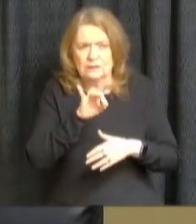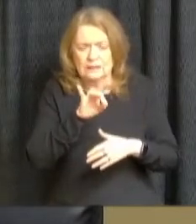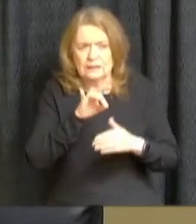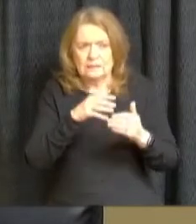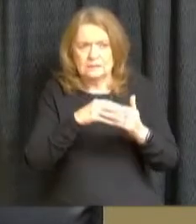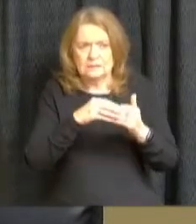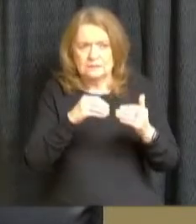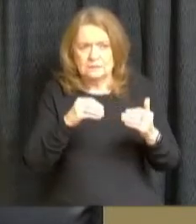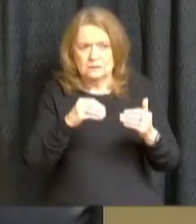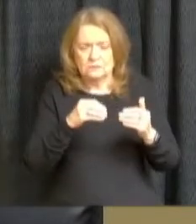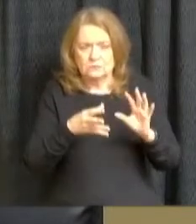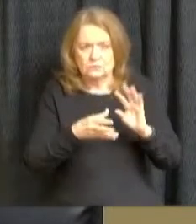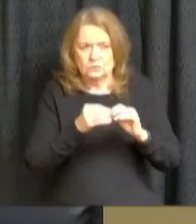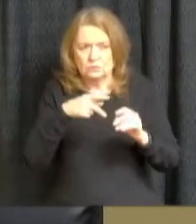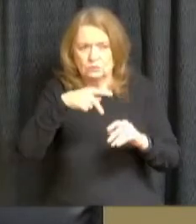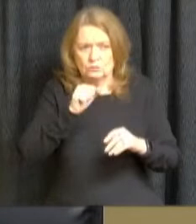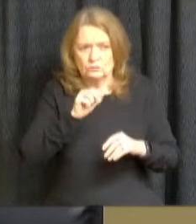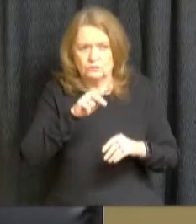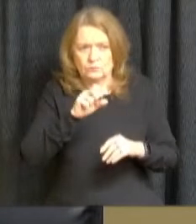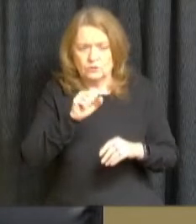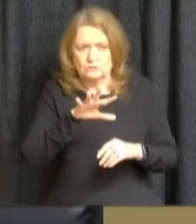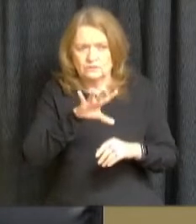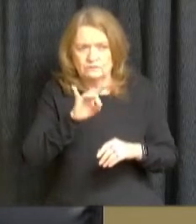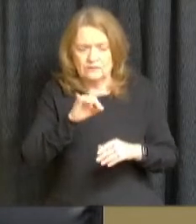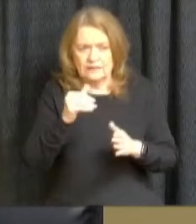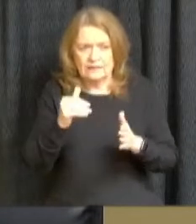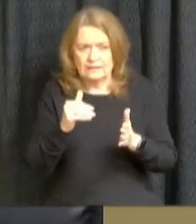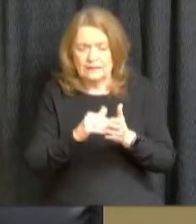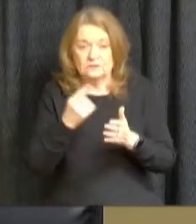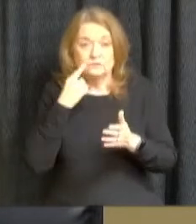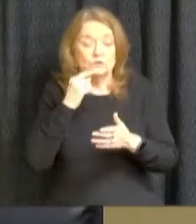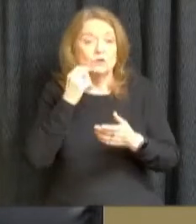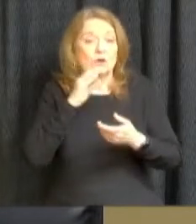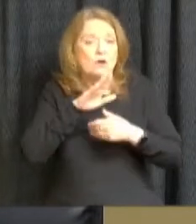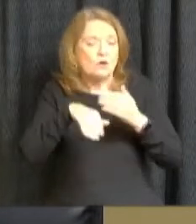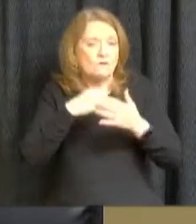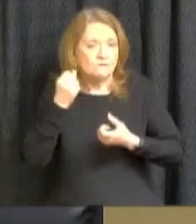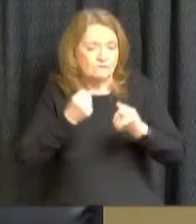$20,508.83. The total parts was $58,000. This is for all vehicles,